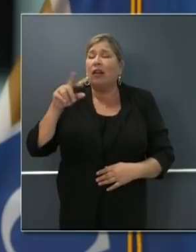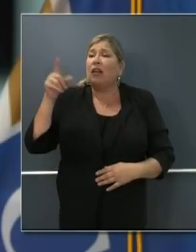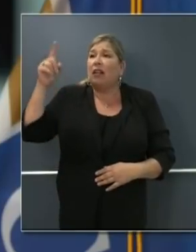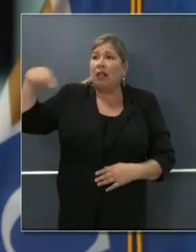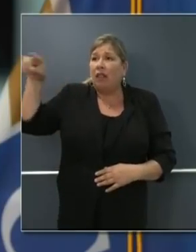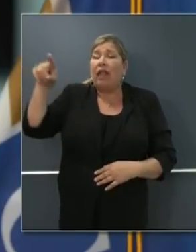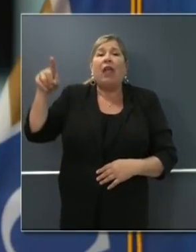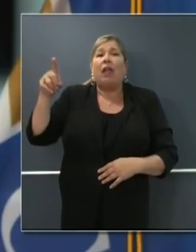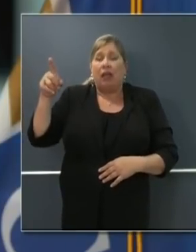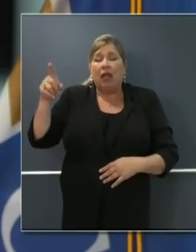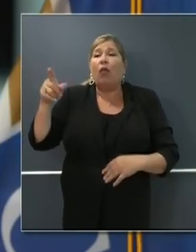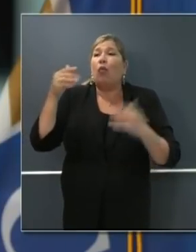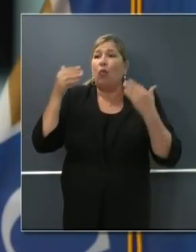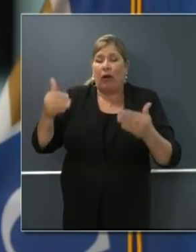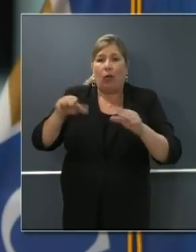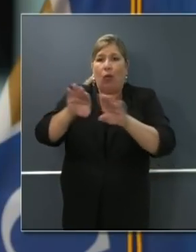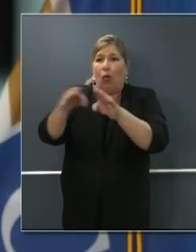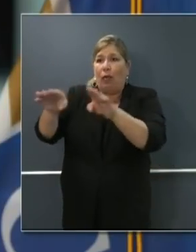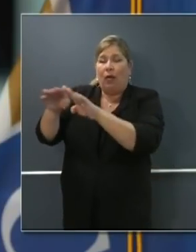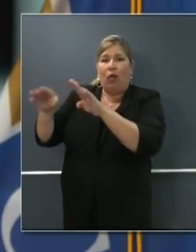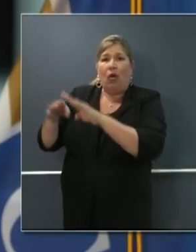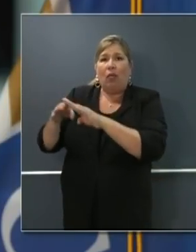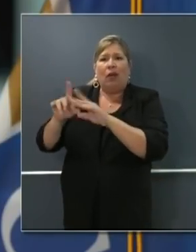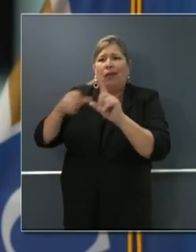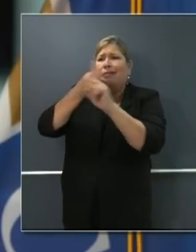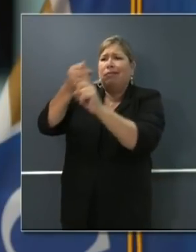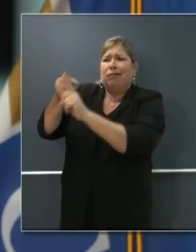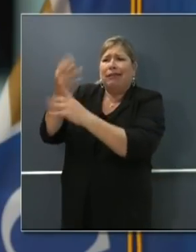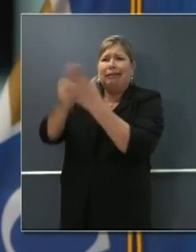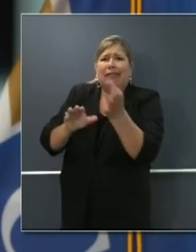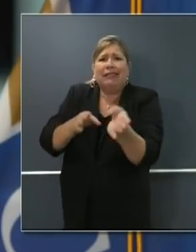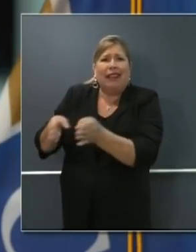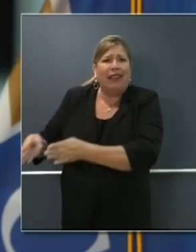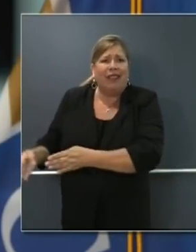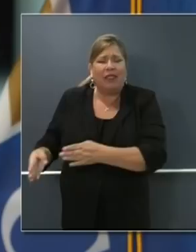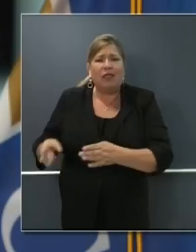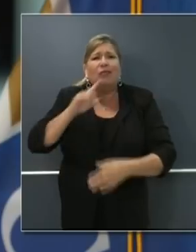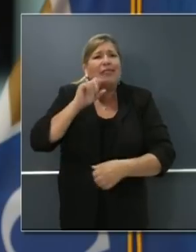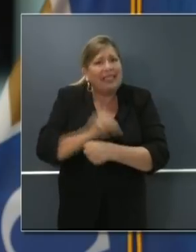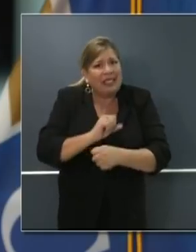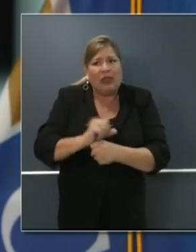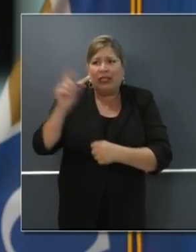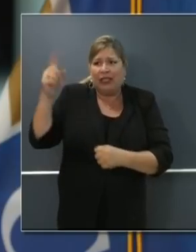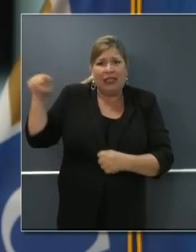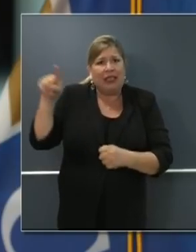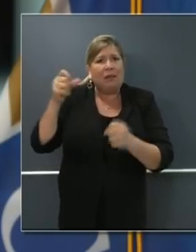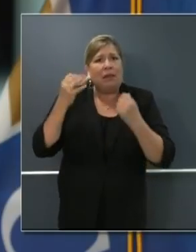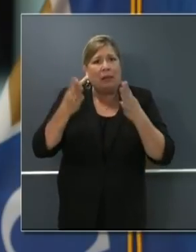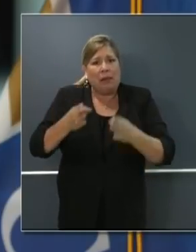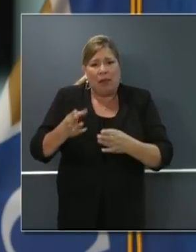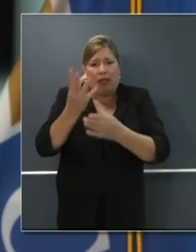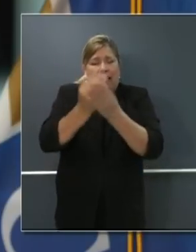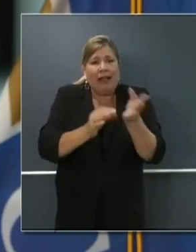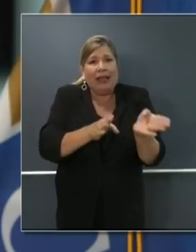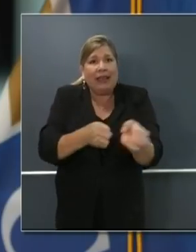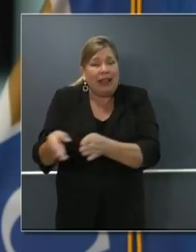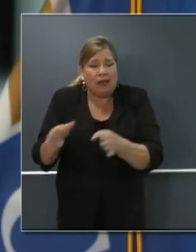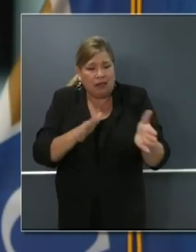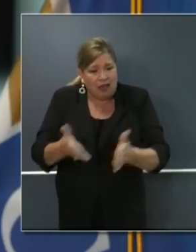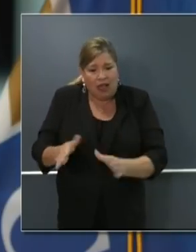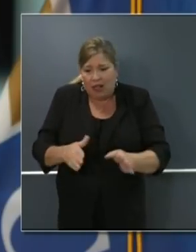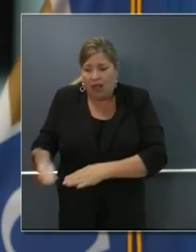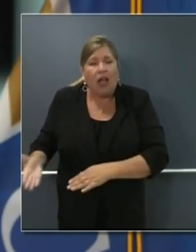quickly, you literally put people's lives at risk. People are literally dying because of decisions